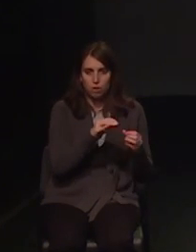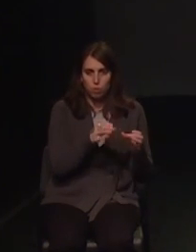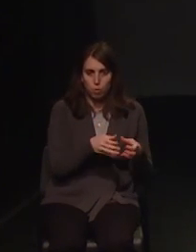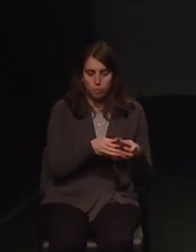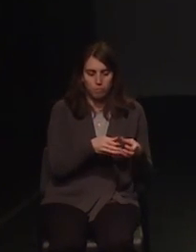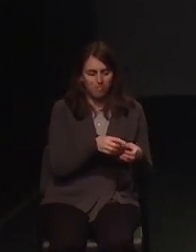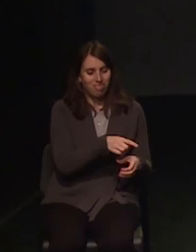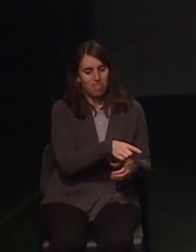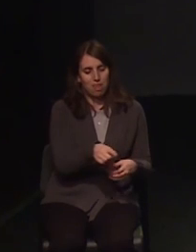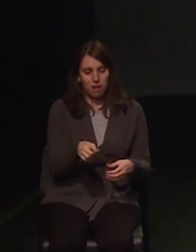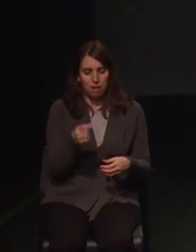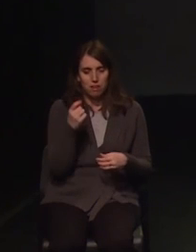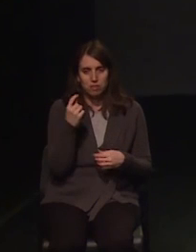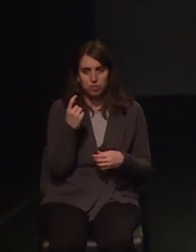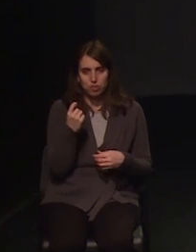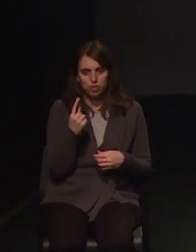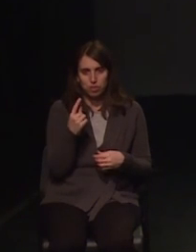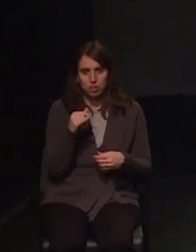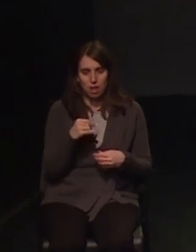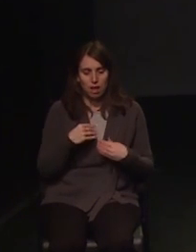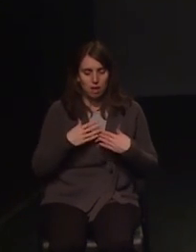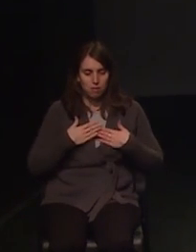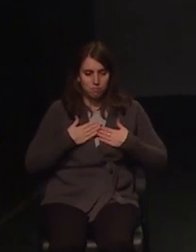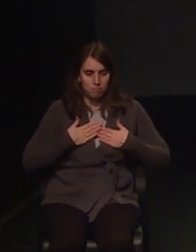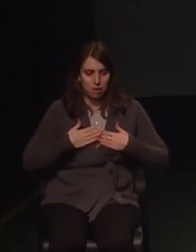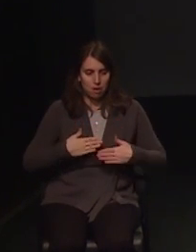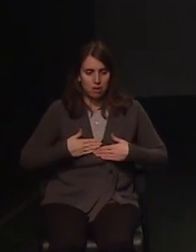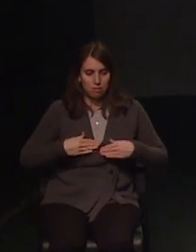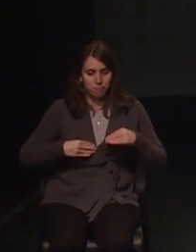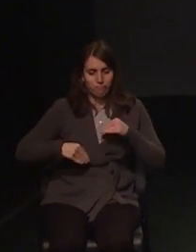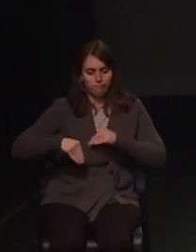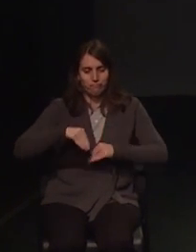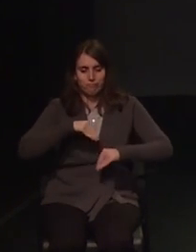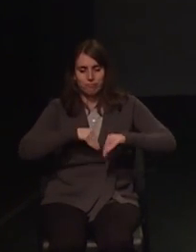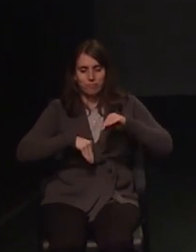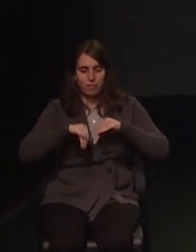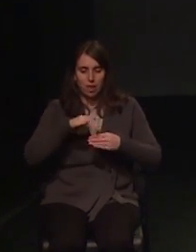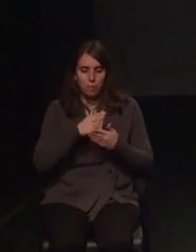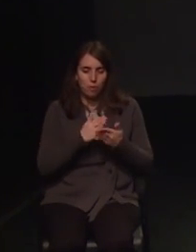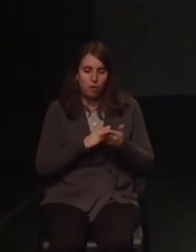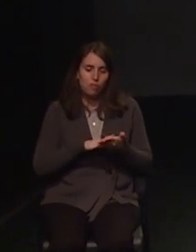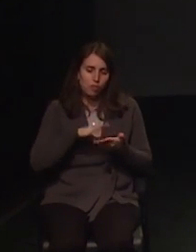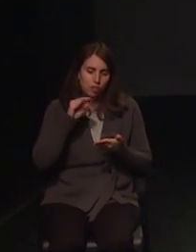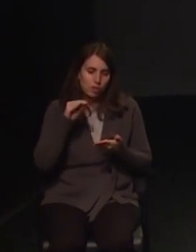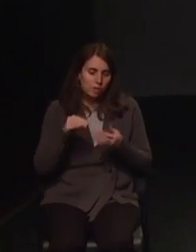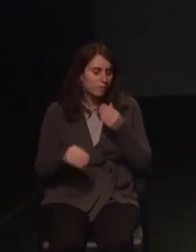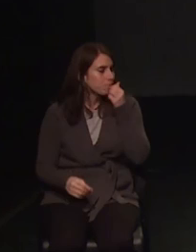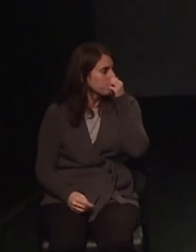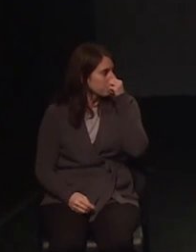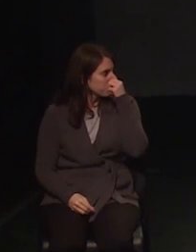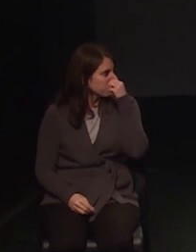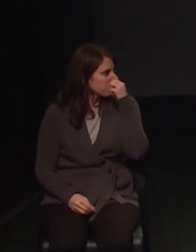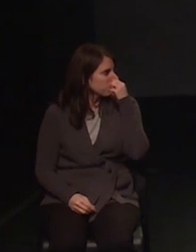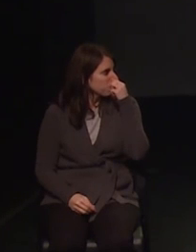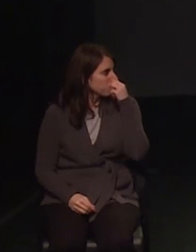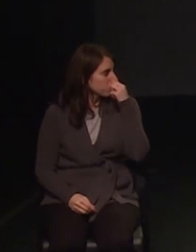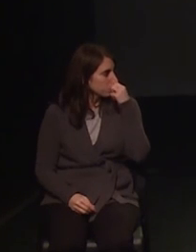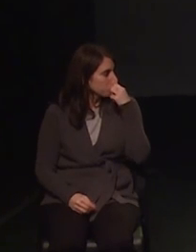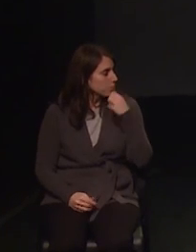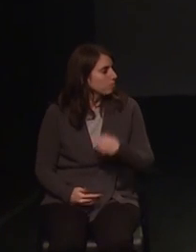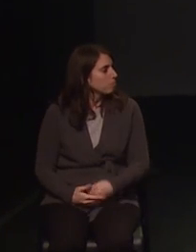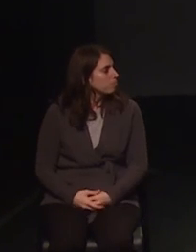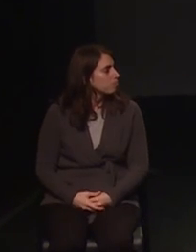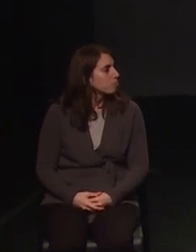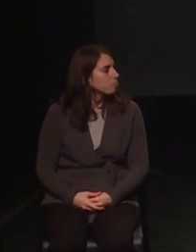they understood that kinesthetic learning component. So I wanted to share that with you just to let you know that there are some